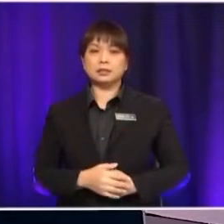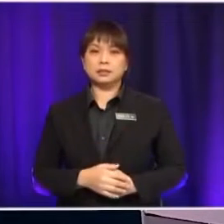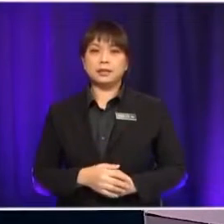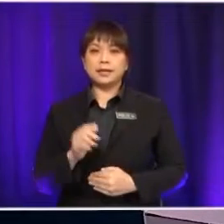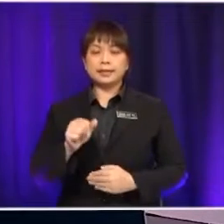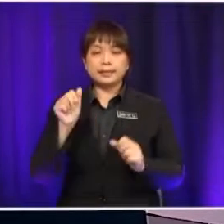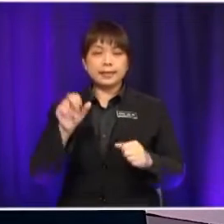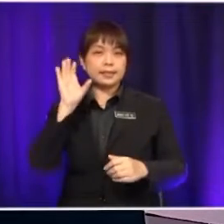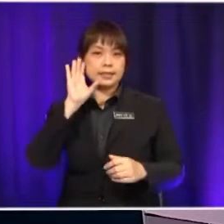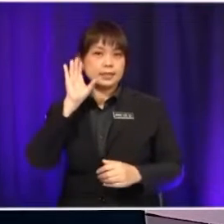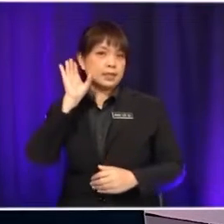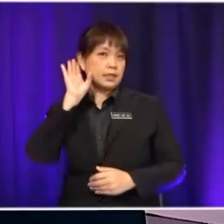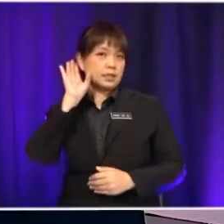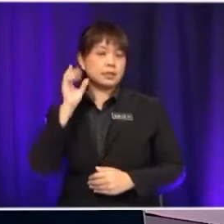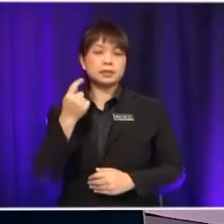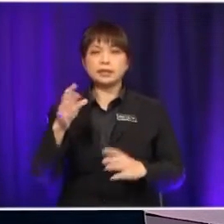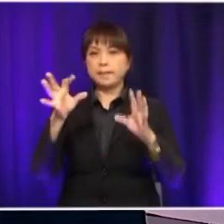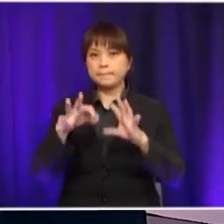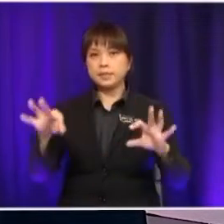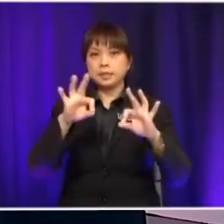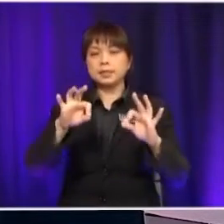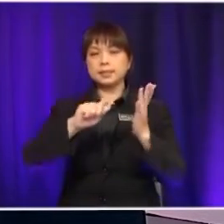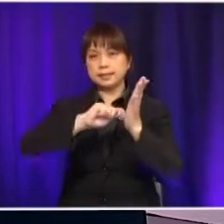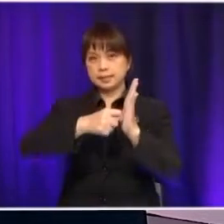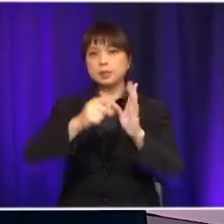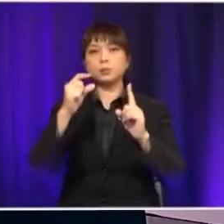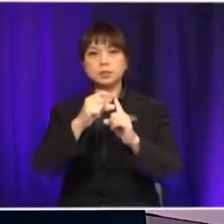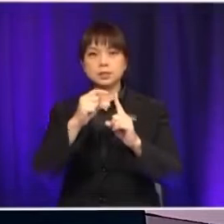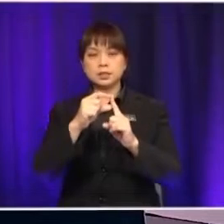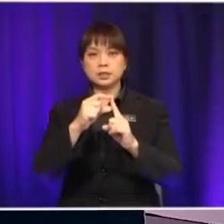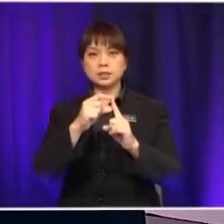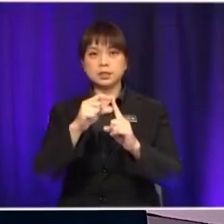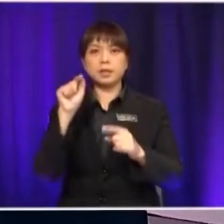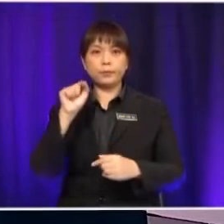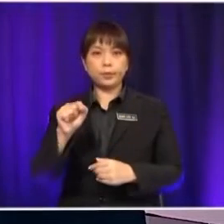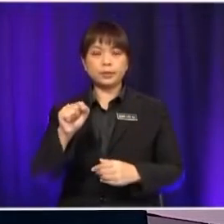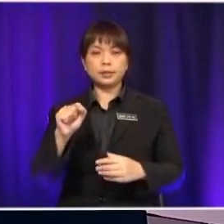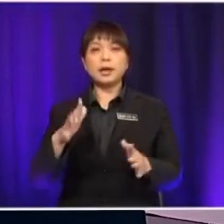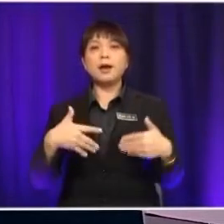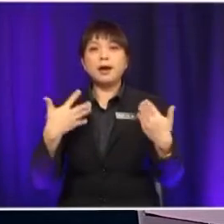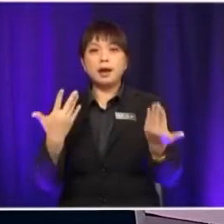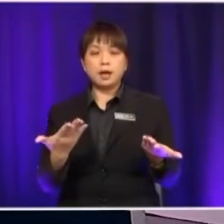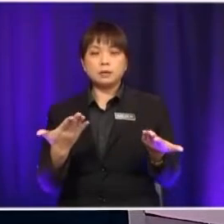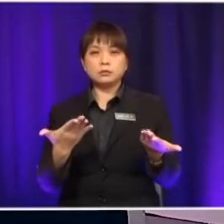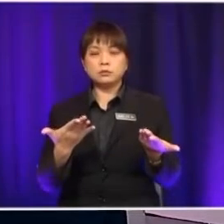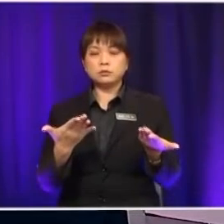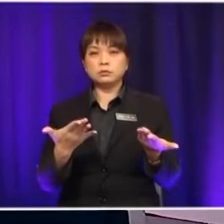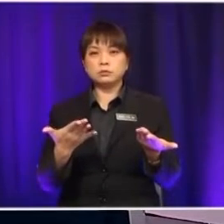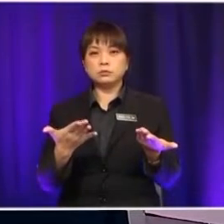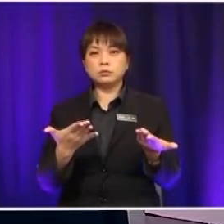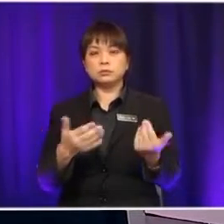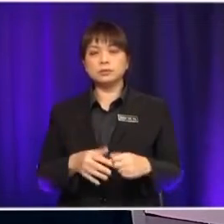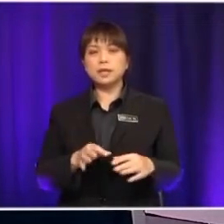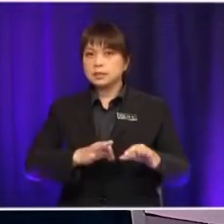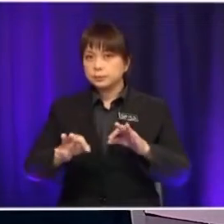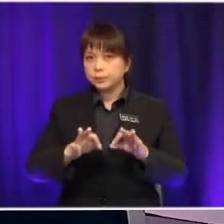points, the keywords, okay, what are the things that they are select, okay, and also how they describe about